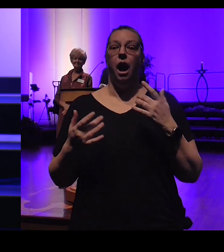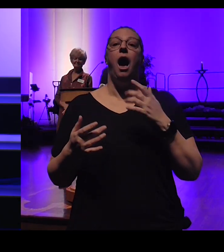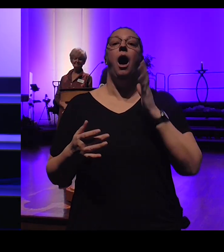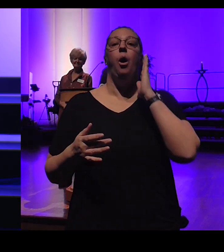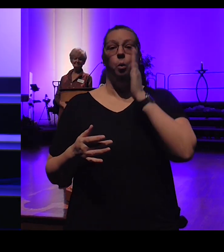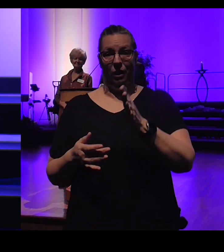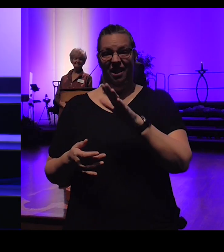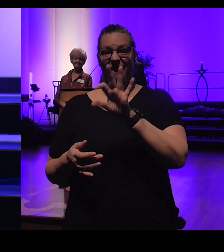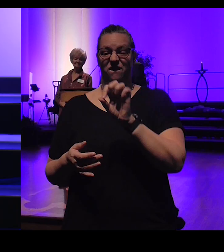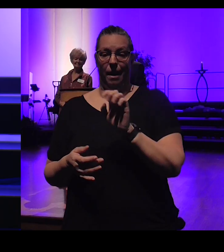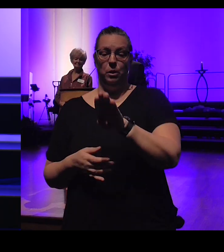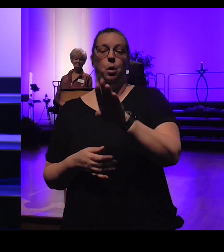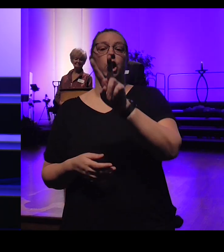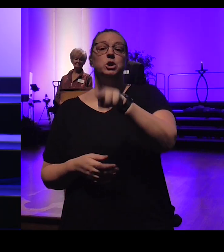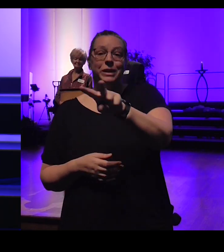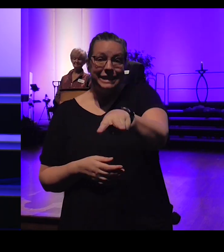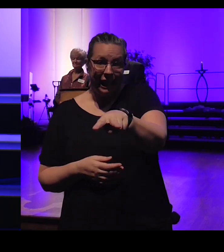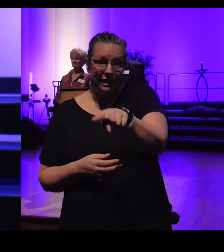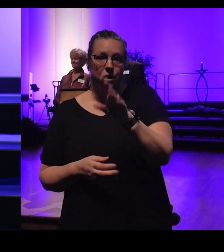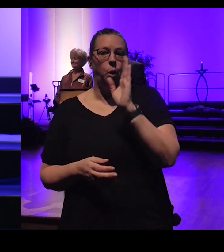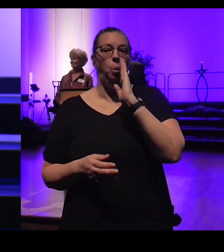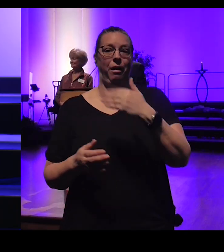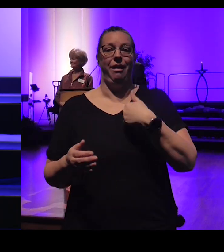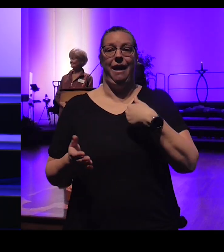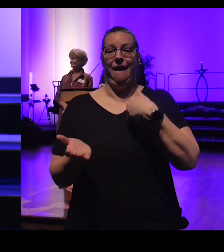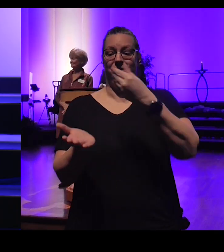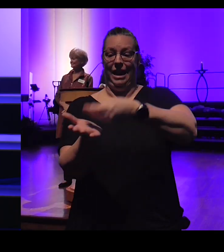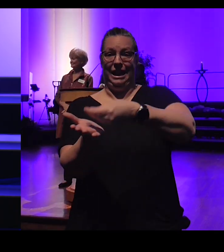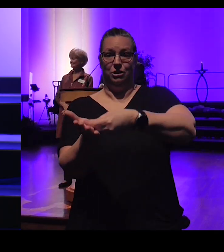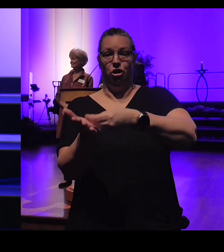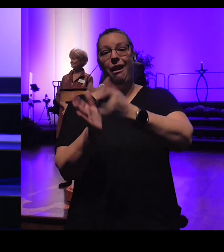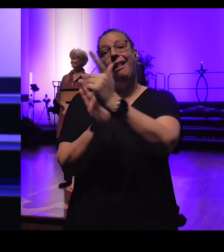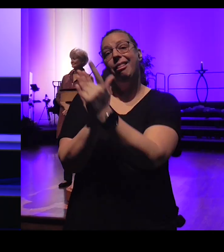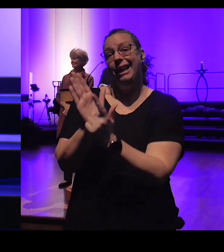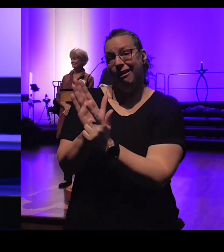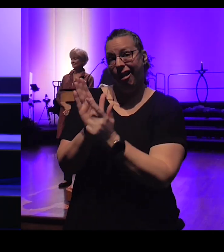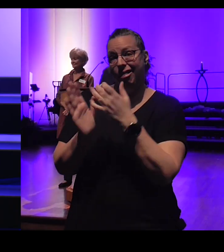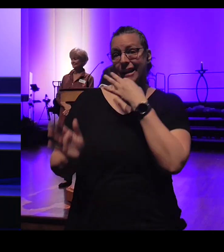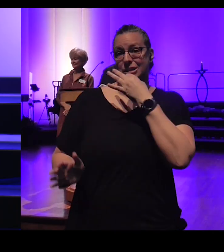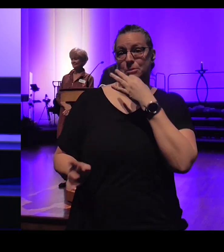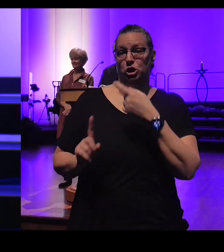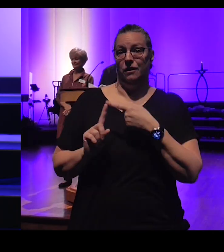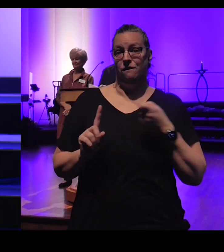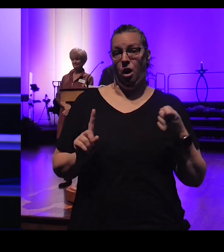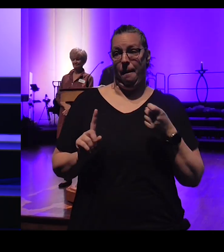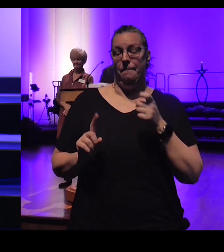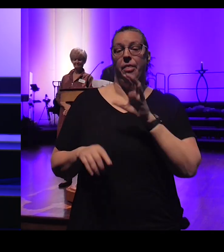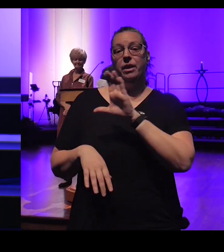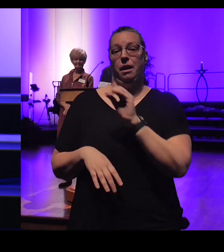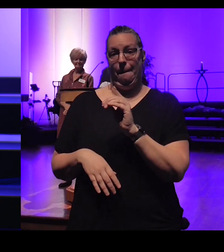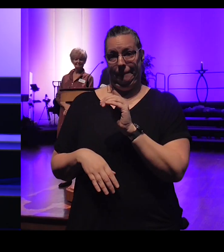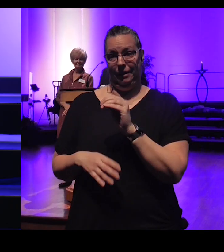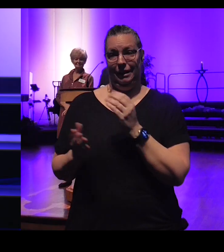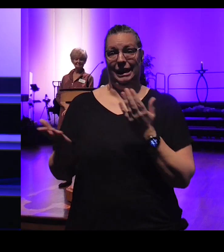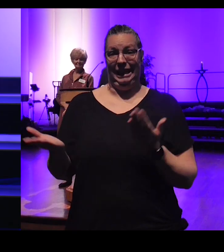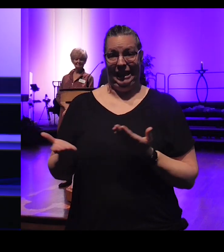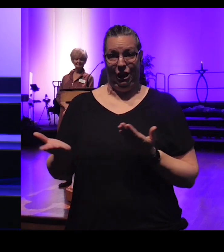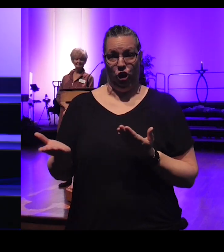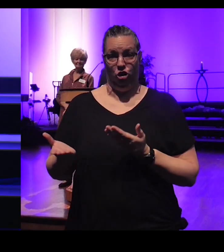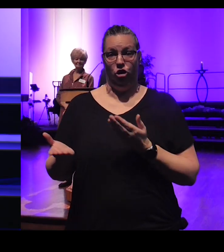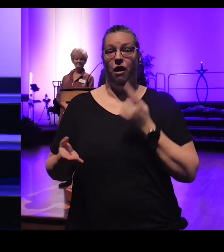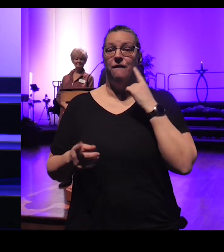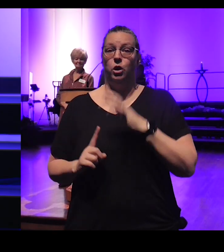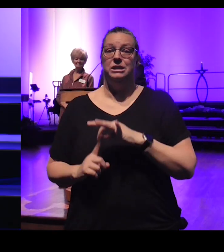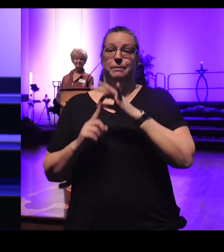February 22nd, we'll have financial and legal experts from the investment trust company on campus for a